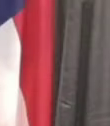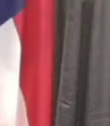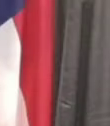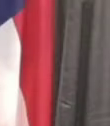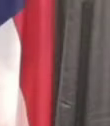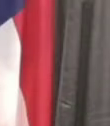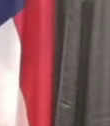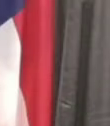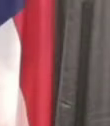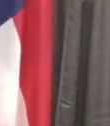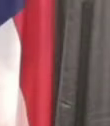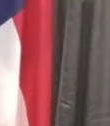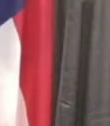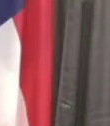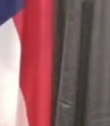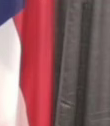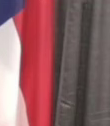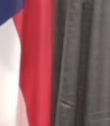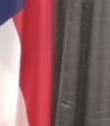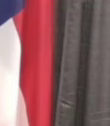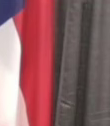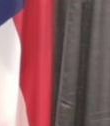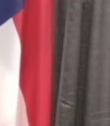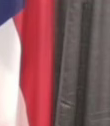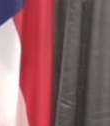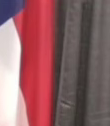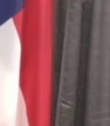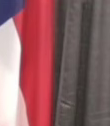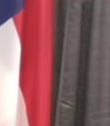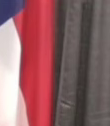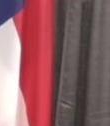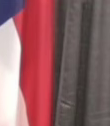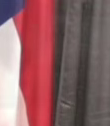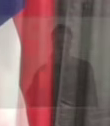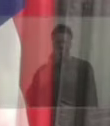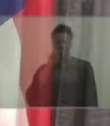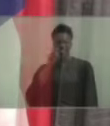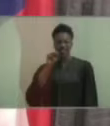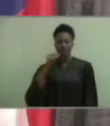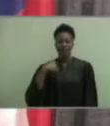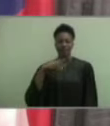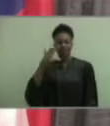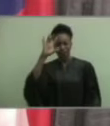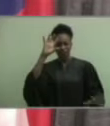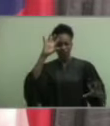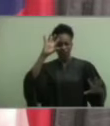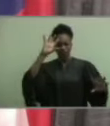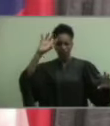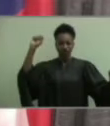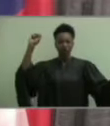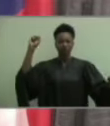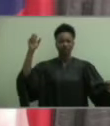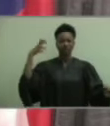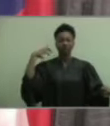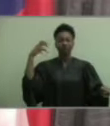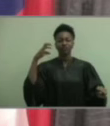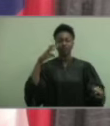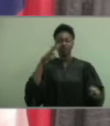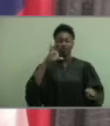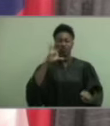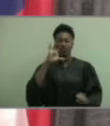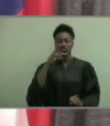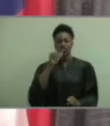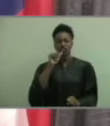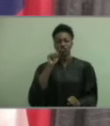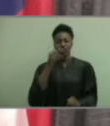I'm Ann Lovette, Superintendent of Savannah Chatham County Public Schools and it is indeed my honor to welcome each of you to